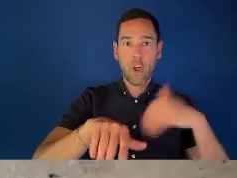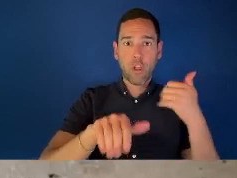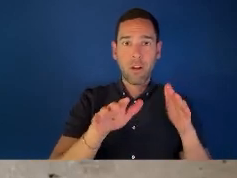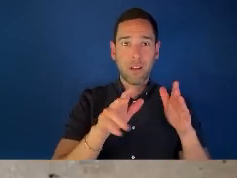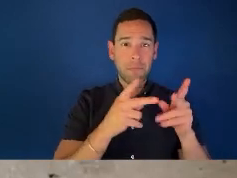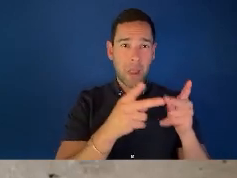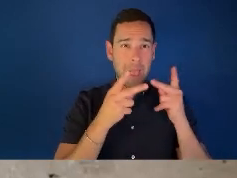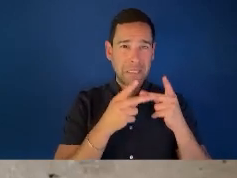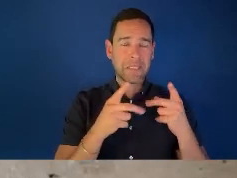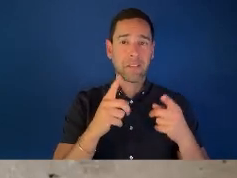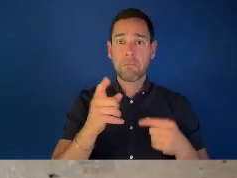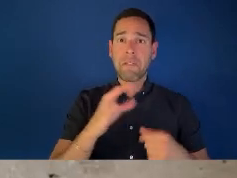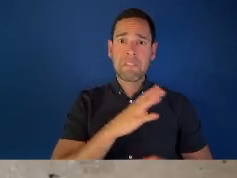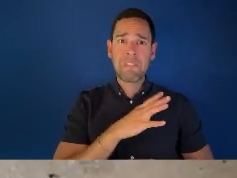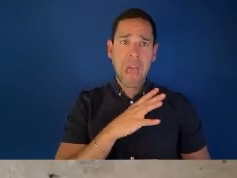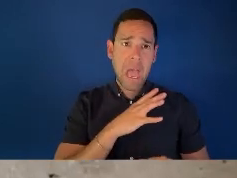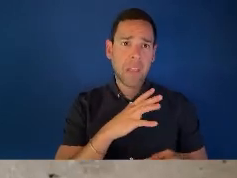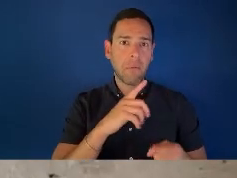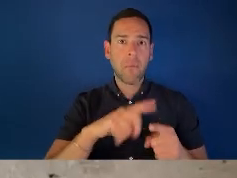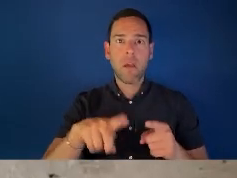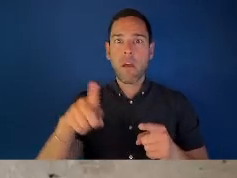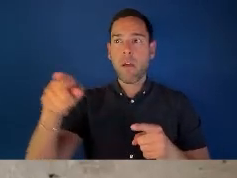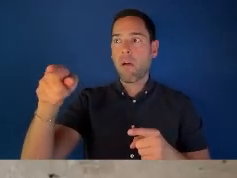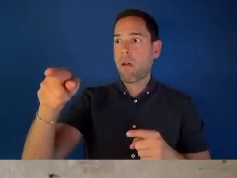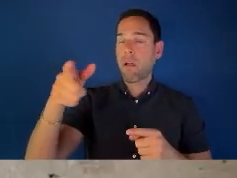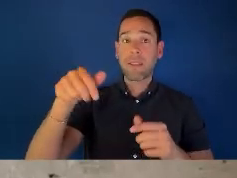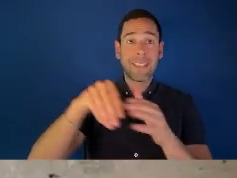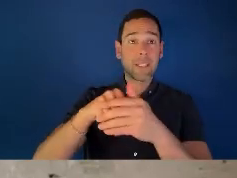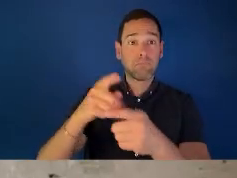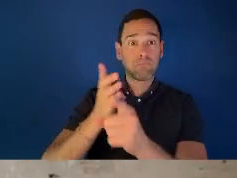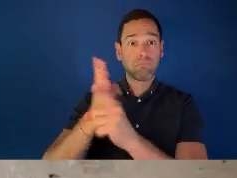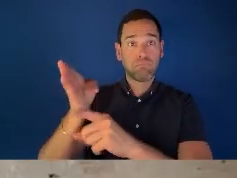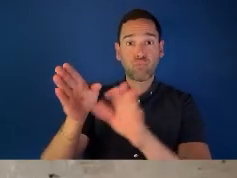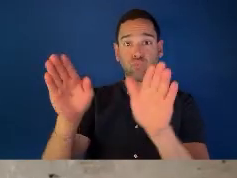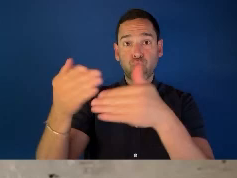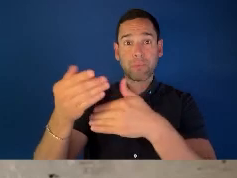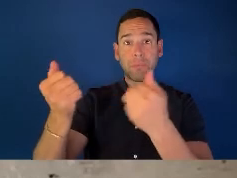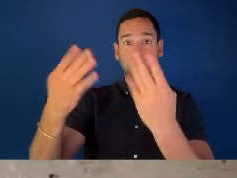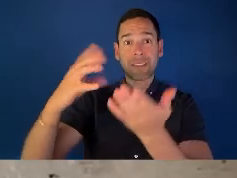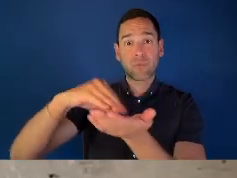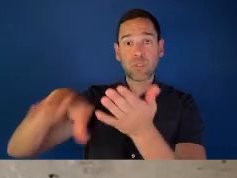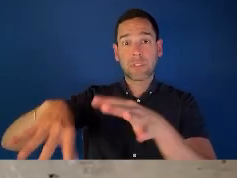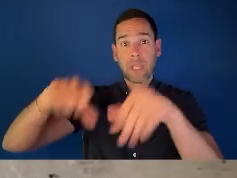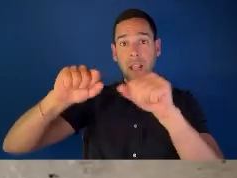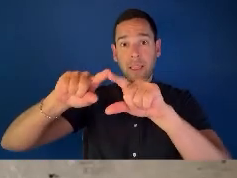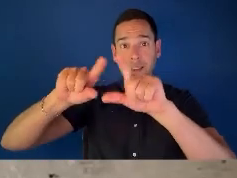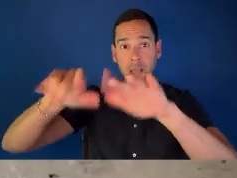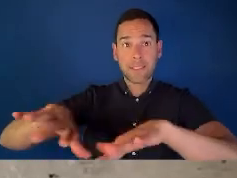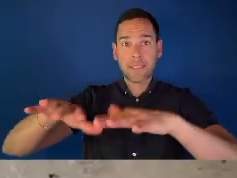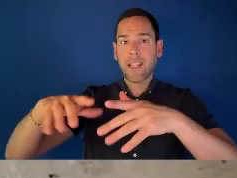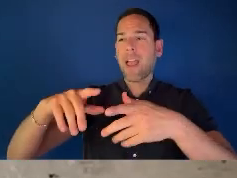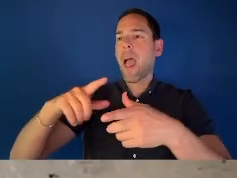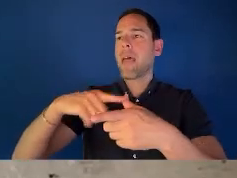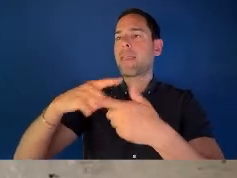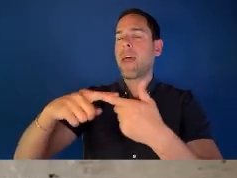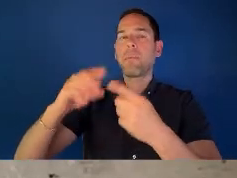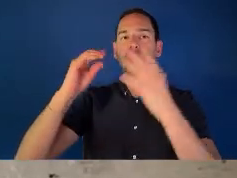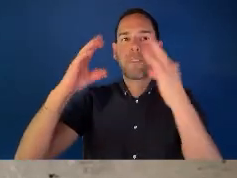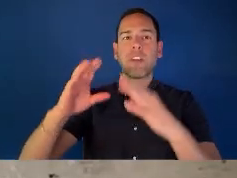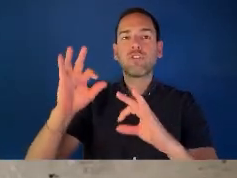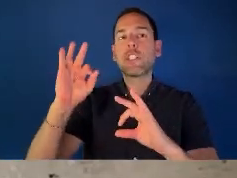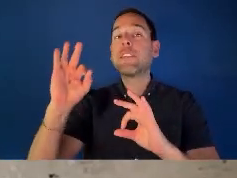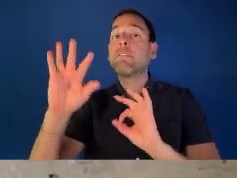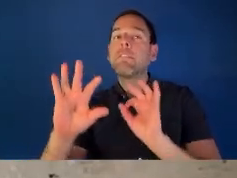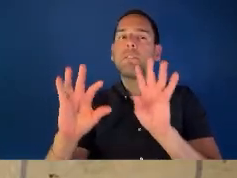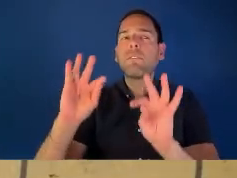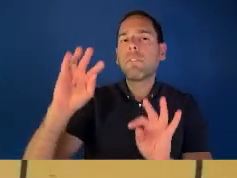often we have 2-hour classes, and often the test will take an hour, and then the professor will continue lecturing for the rest of